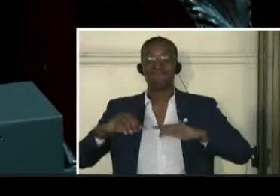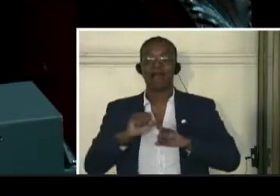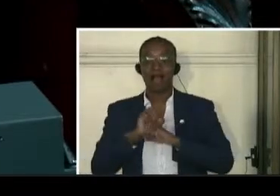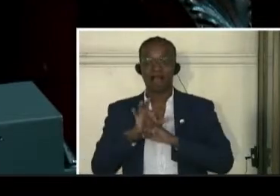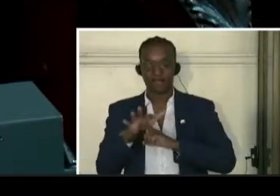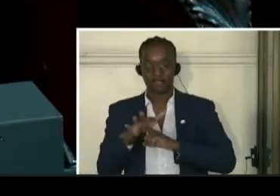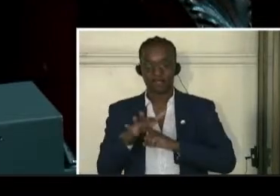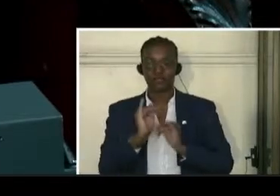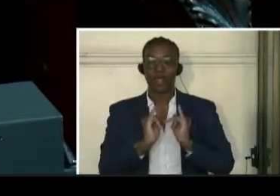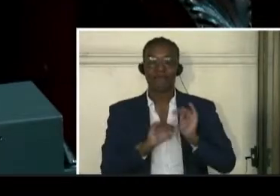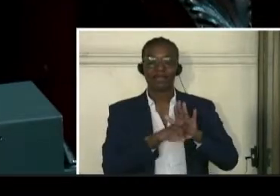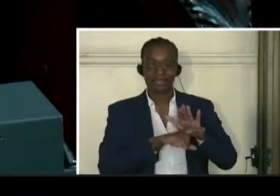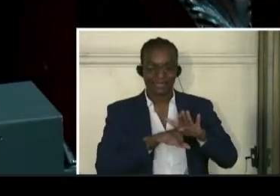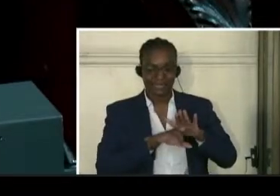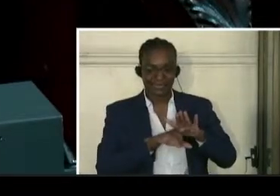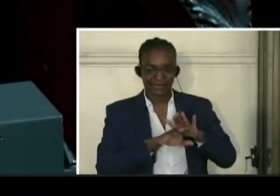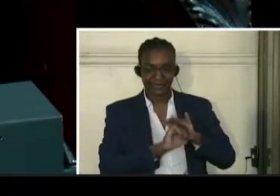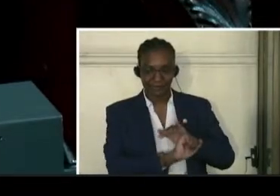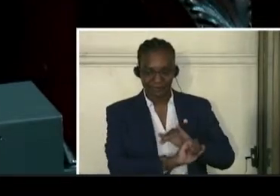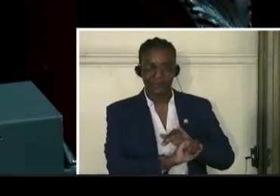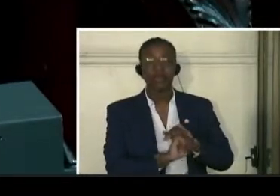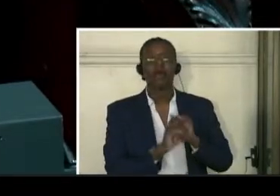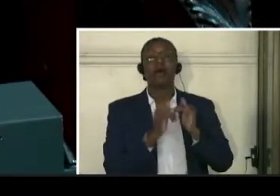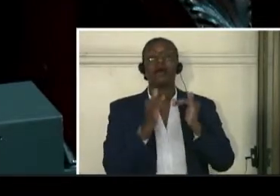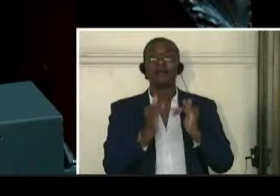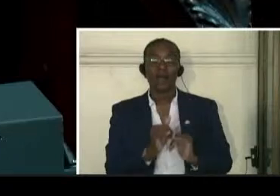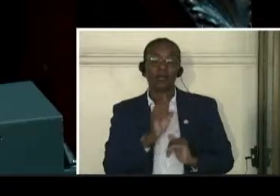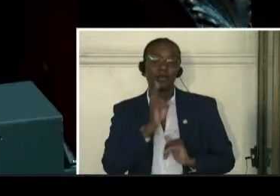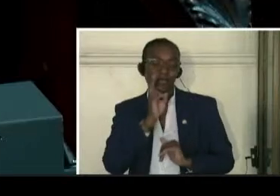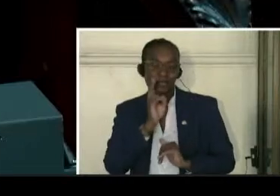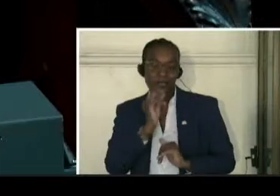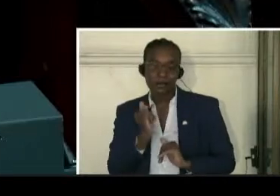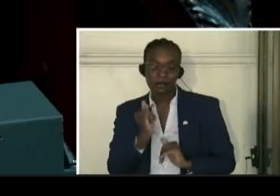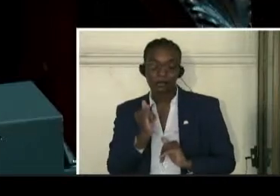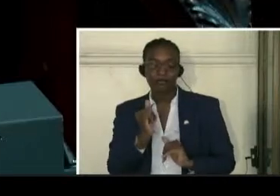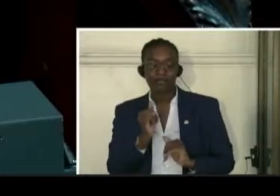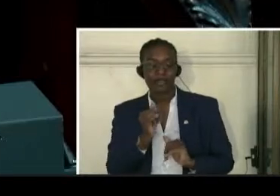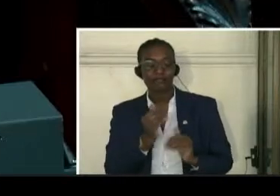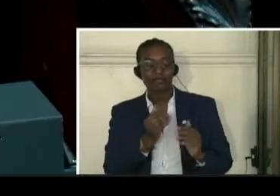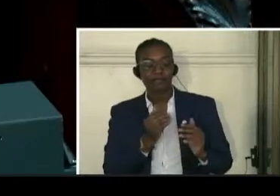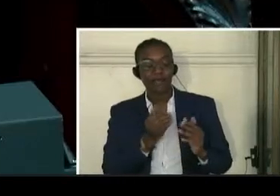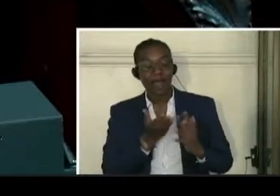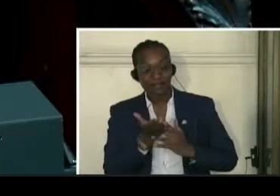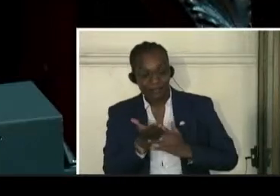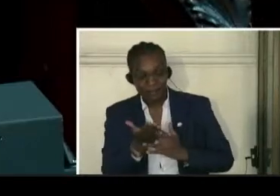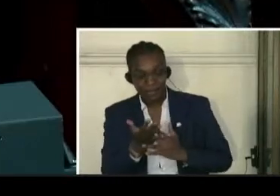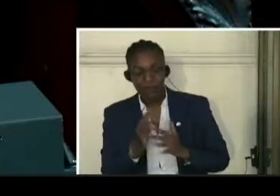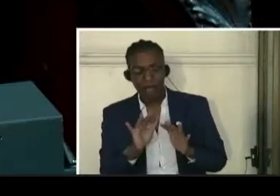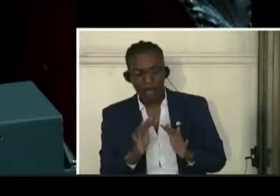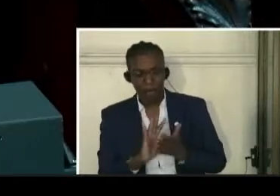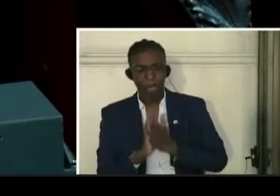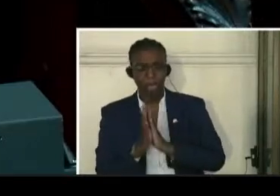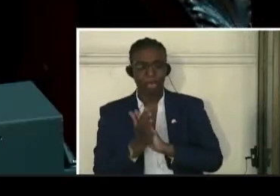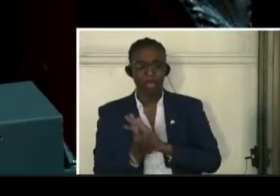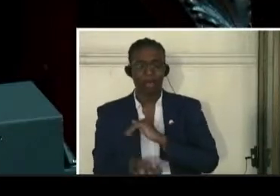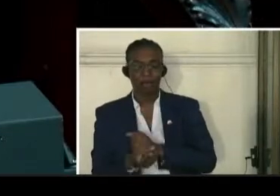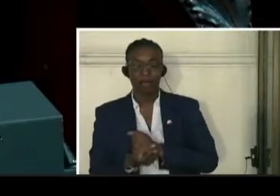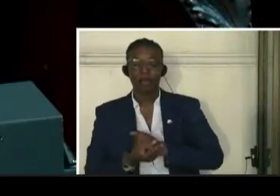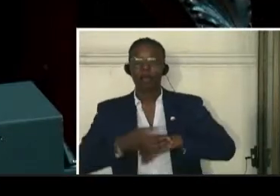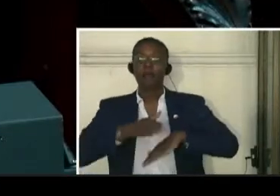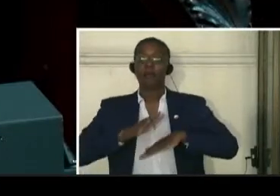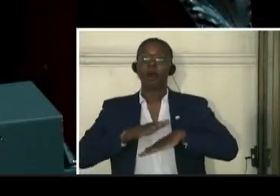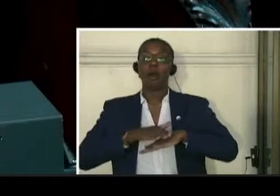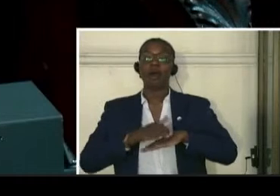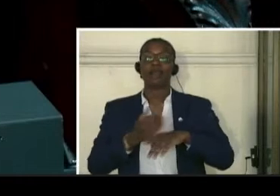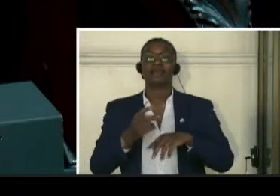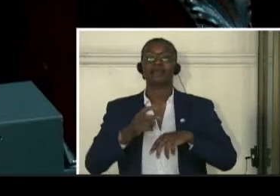districts. It is also worth noting that the assessment of damage is ongoing, though more still need